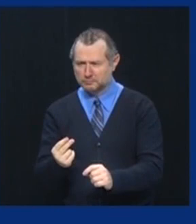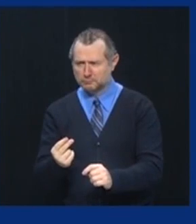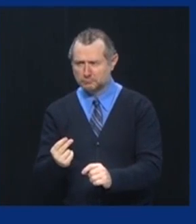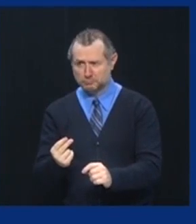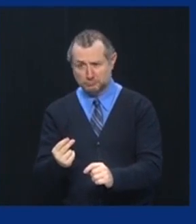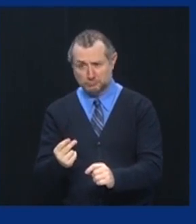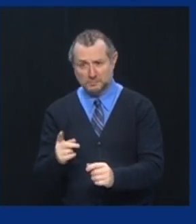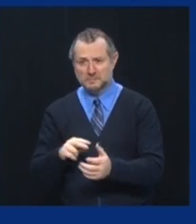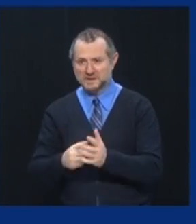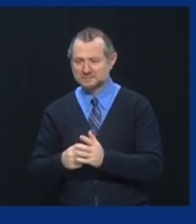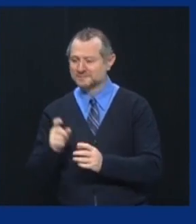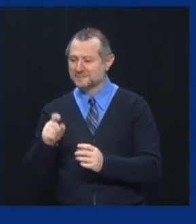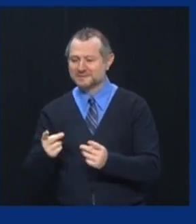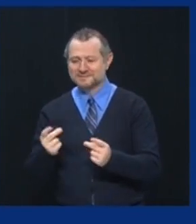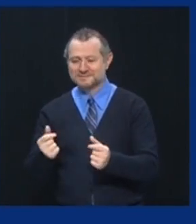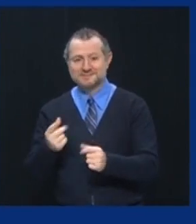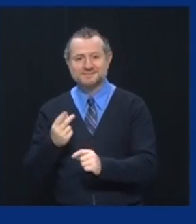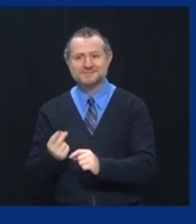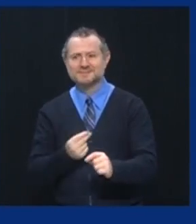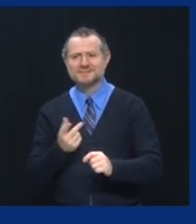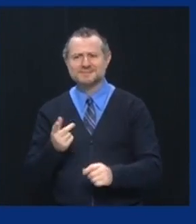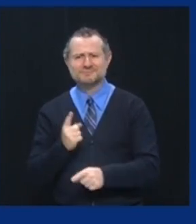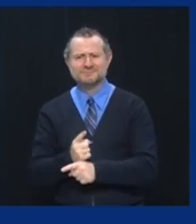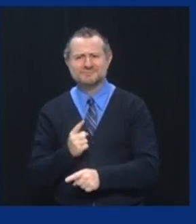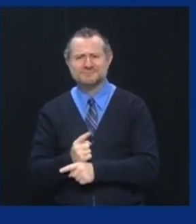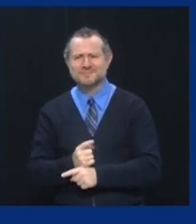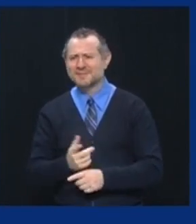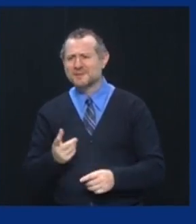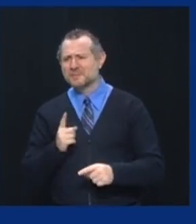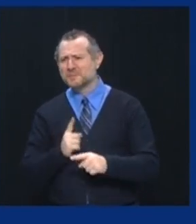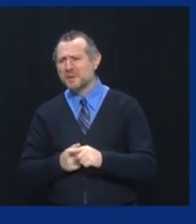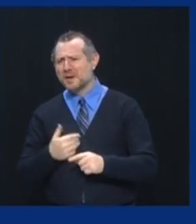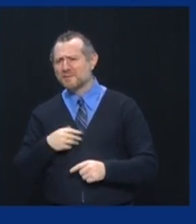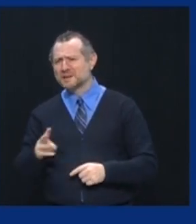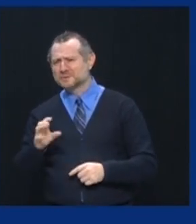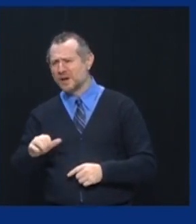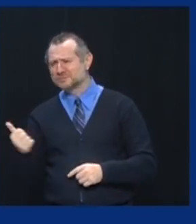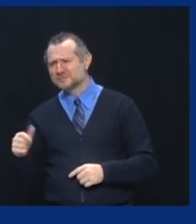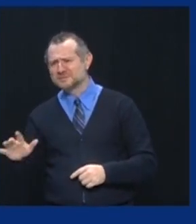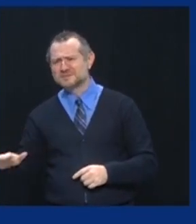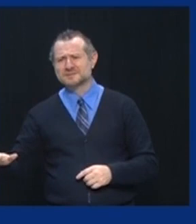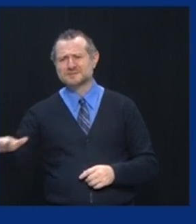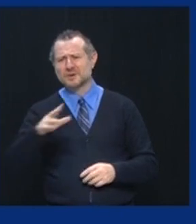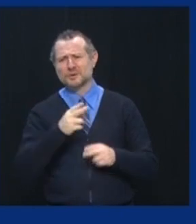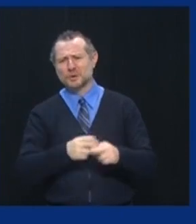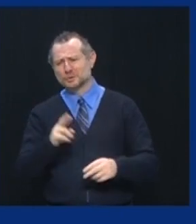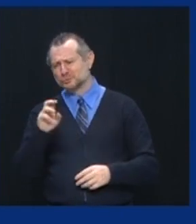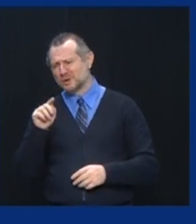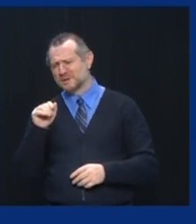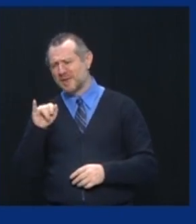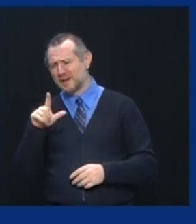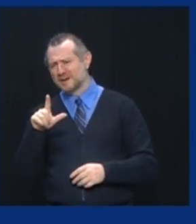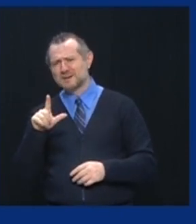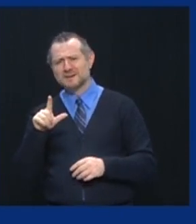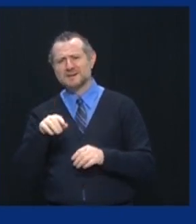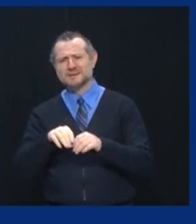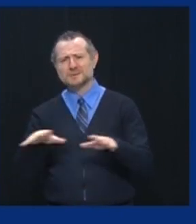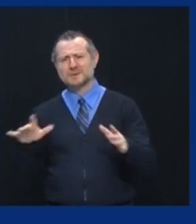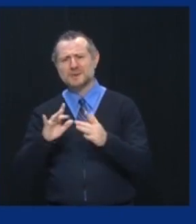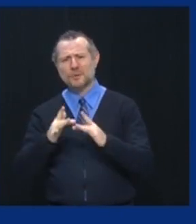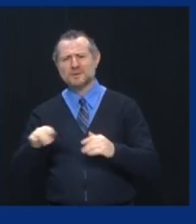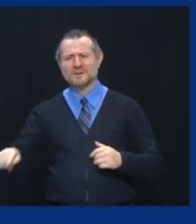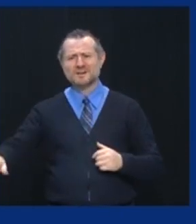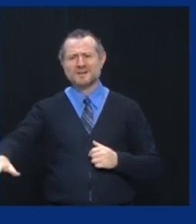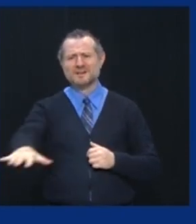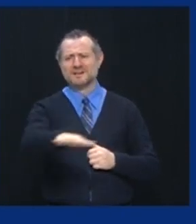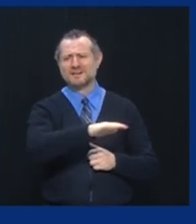have 600 other places in the state, retail outlets, 600 other retail outlets where healthcare